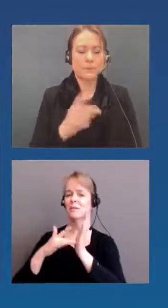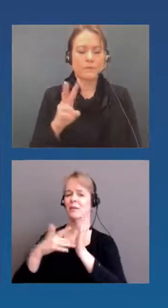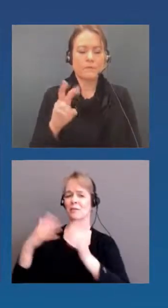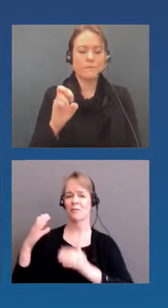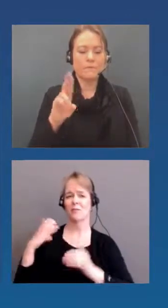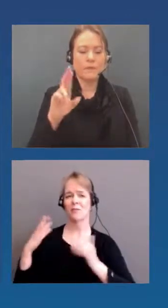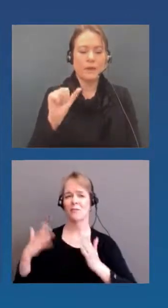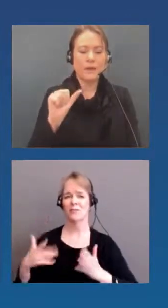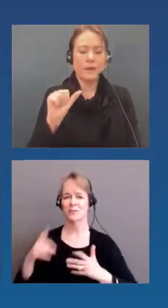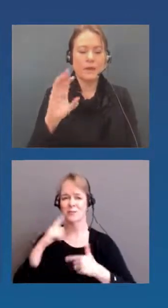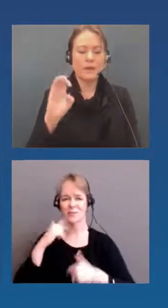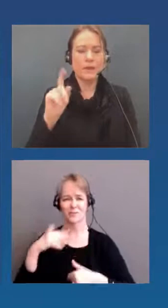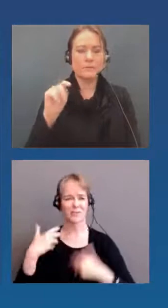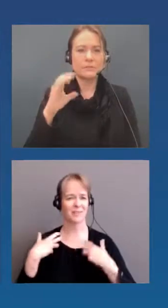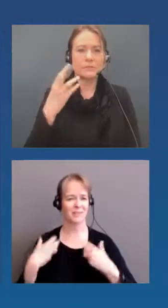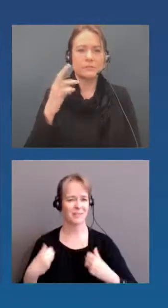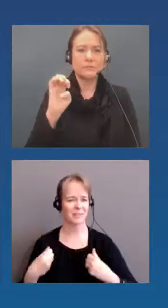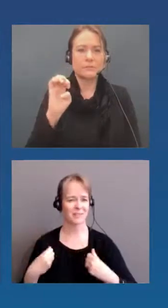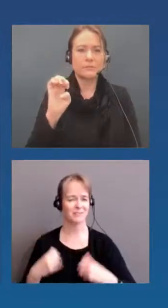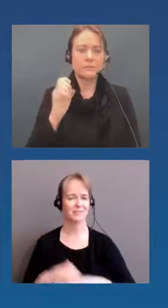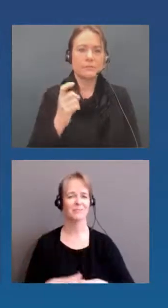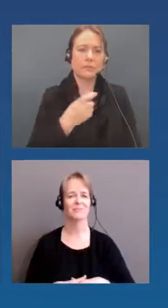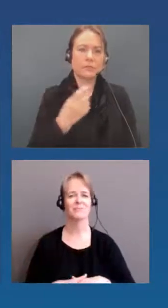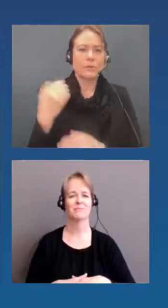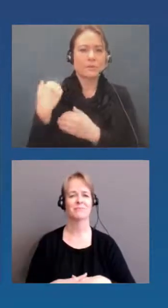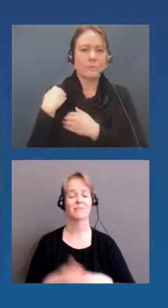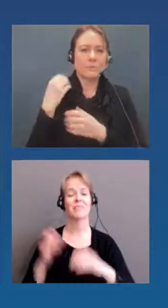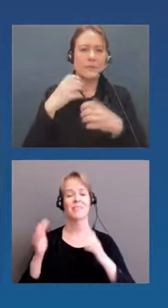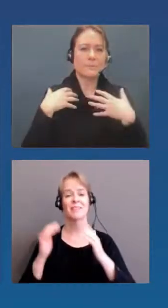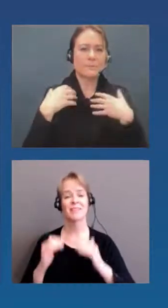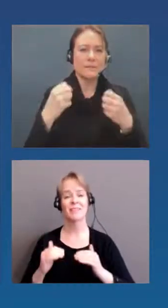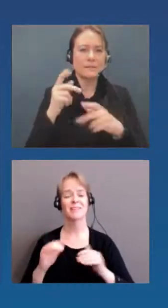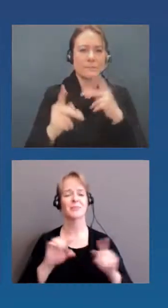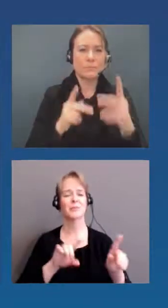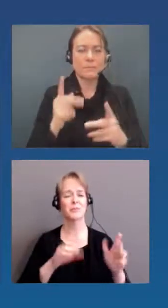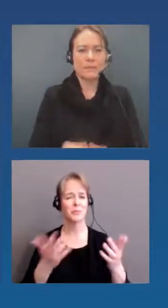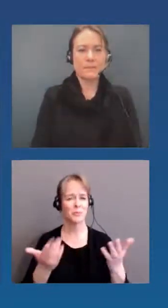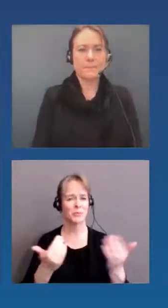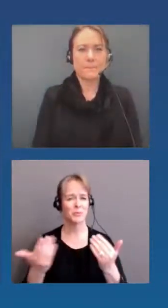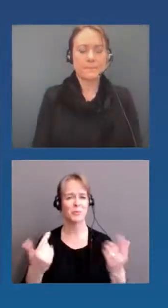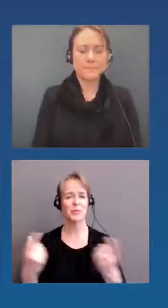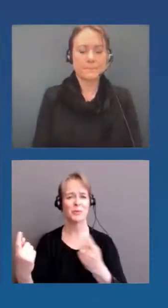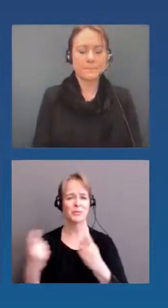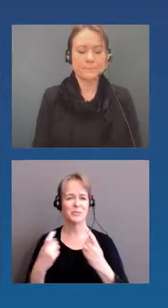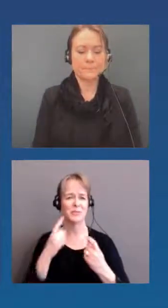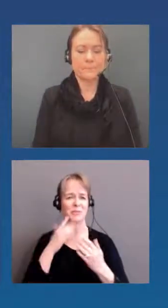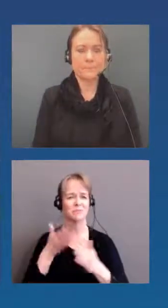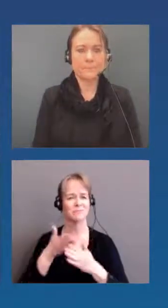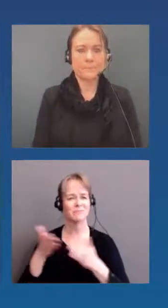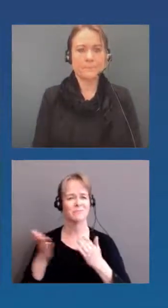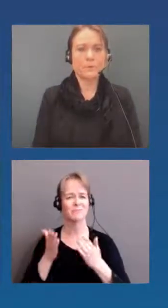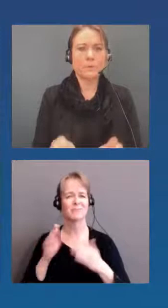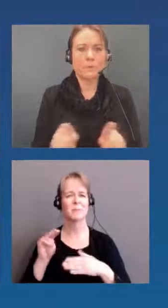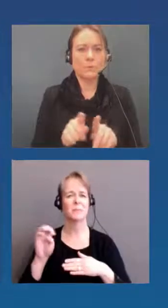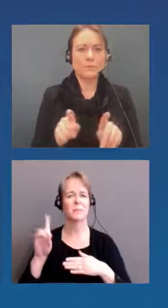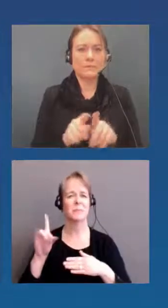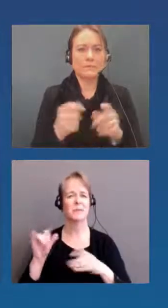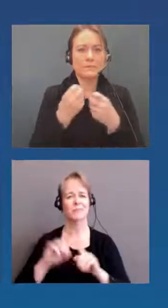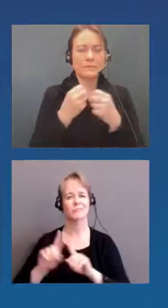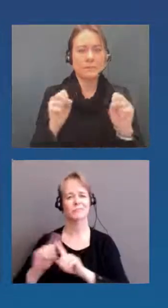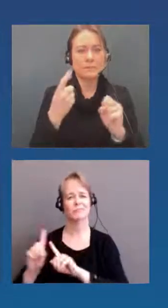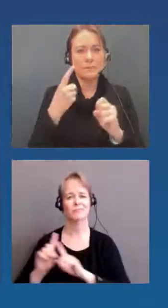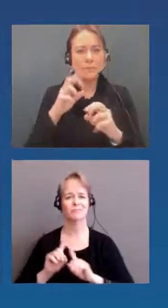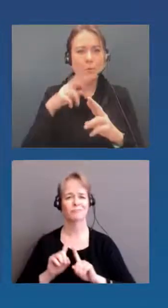publique. Available from questions from the media following the statements, we also have. Disponible pour répondre aux questions des médias, nous accueillons